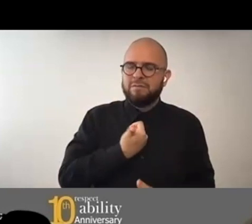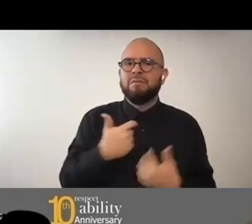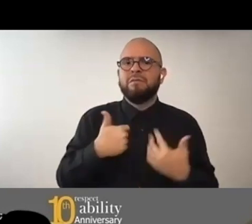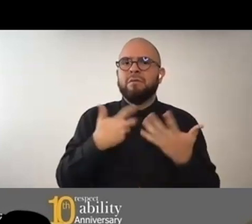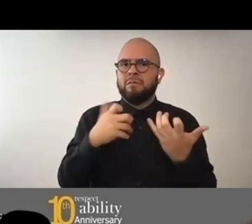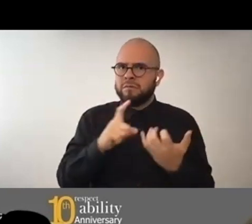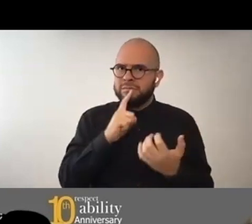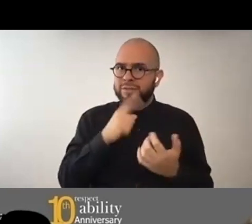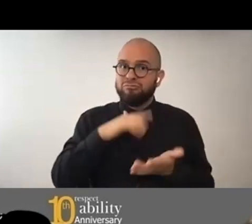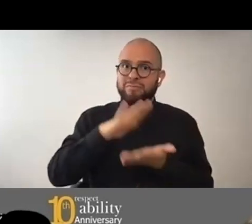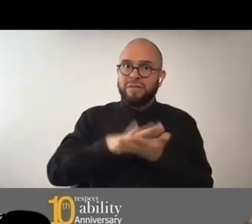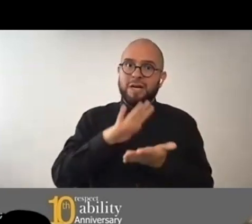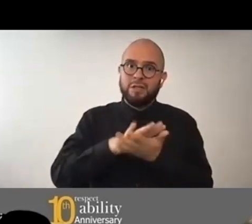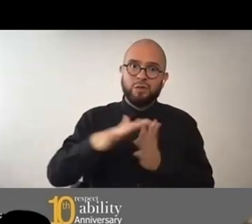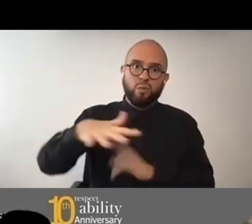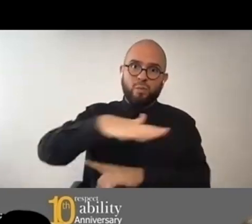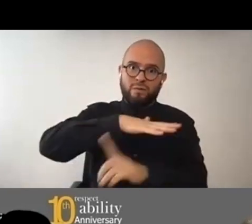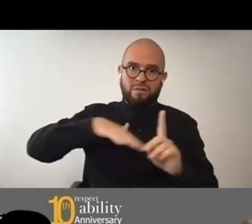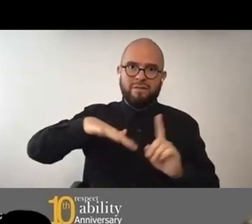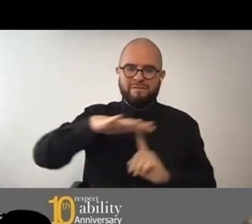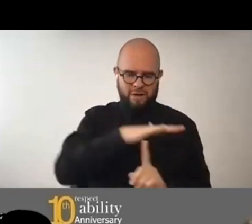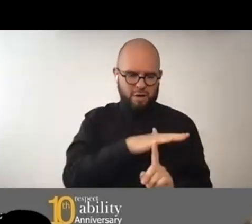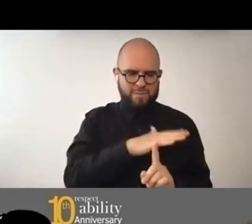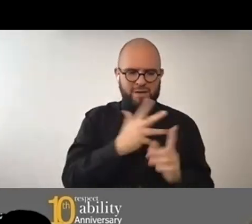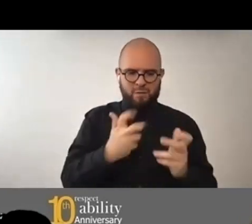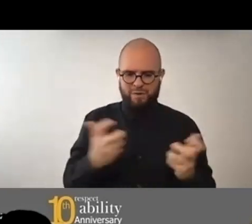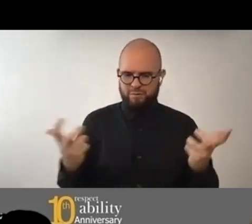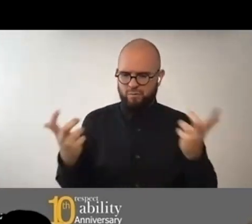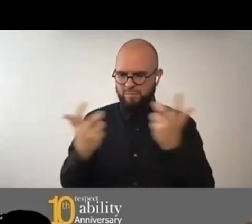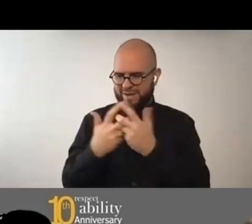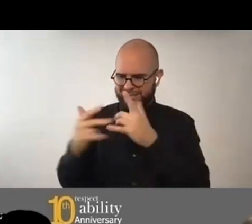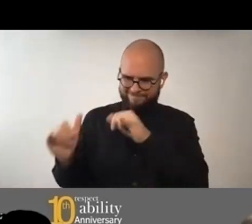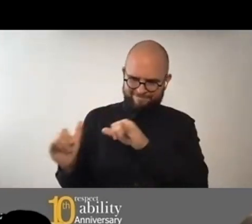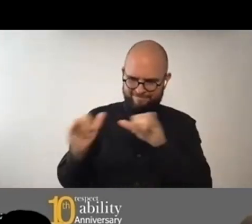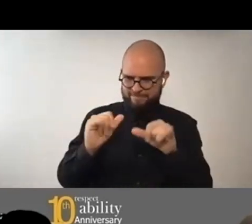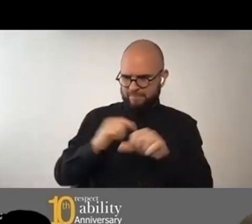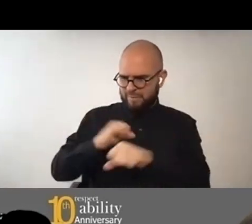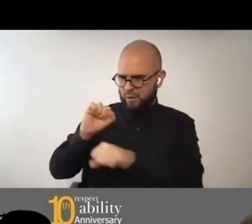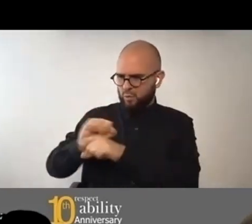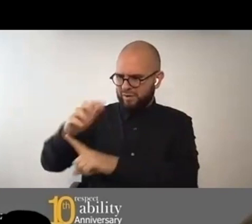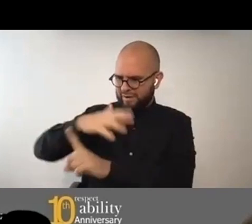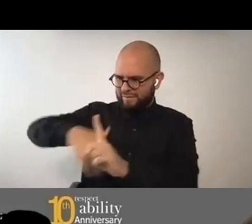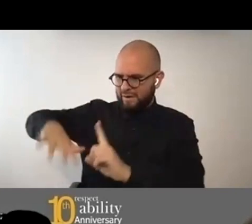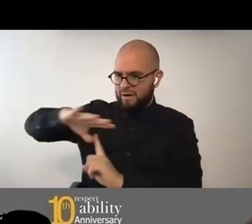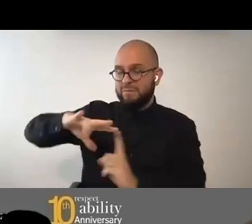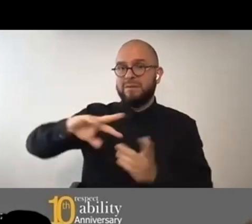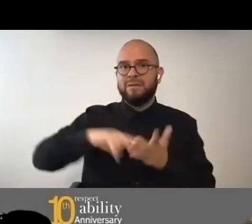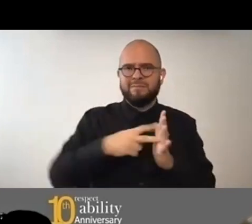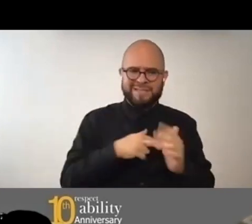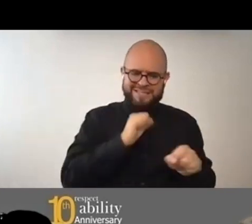to what my real work environment would be as possible, so that by the time I got to